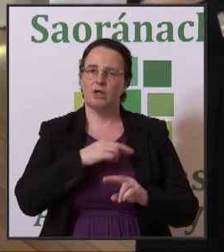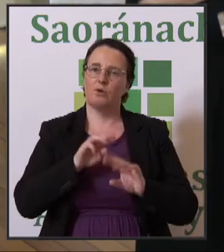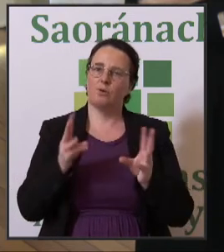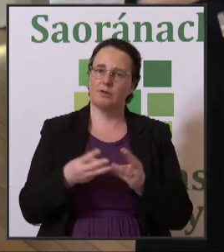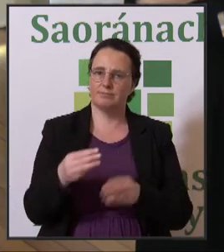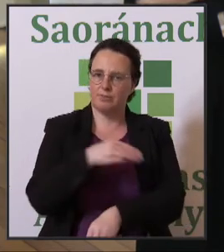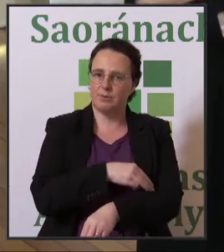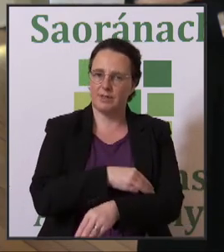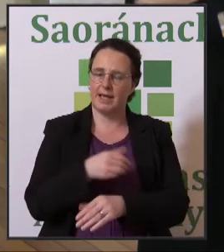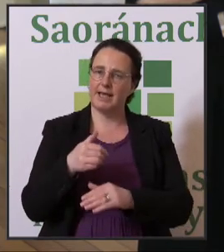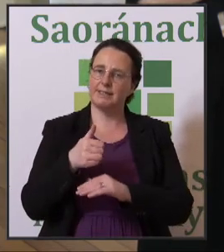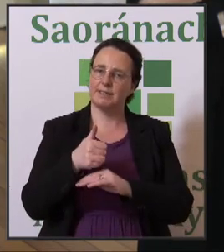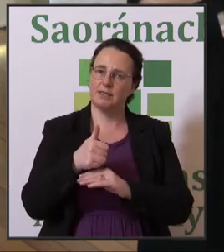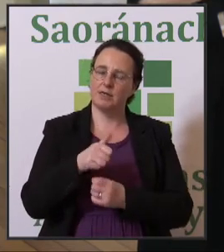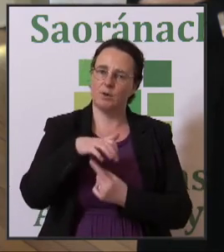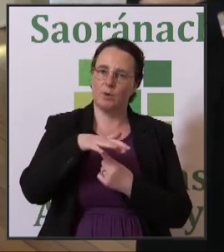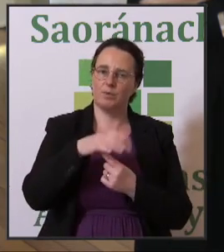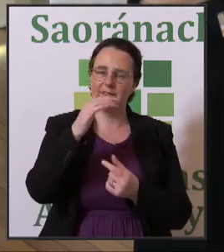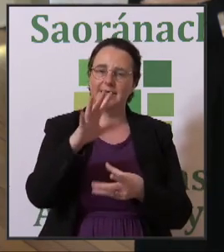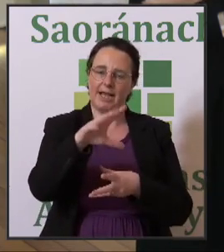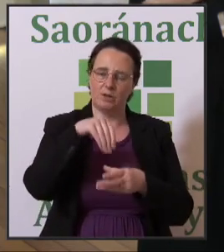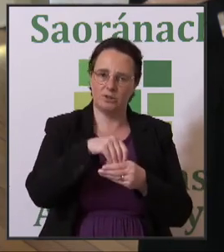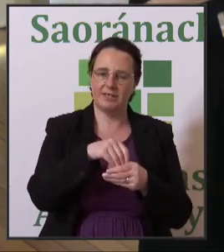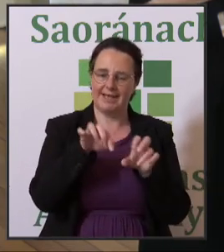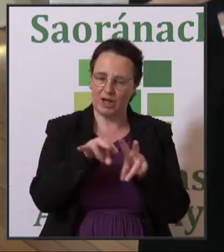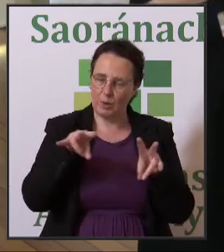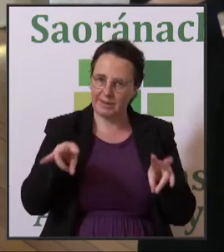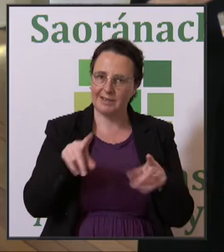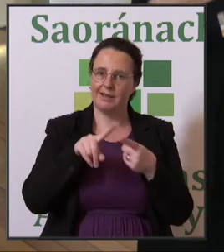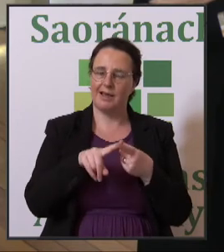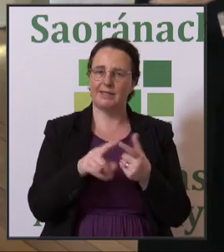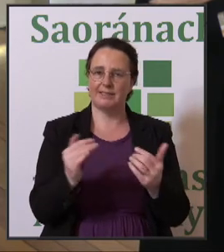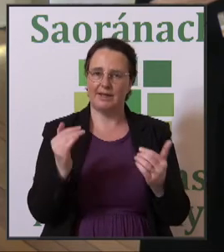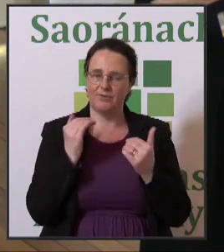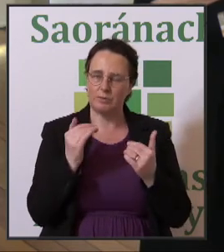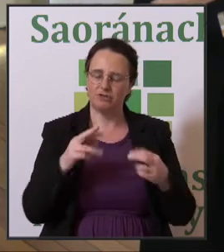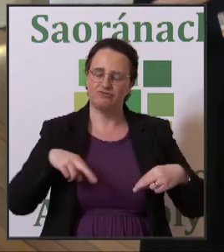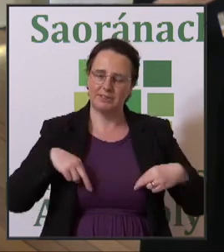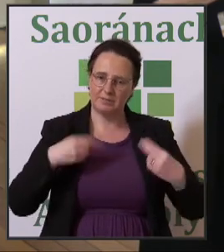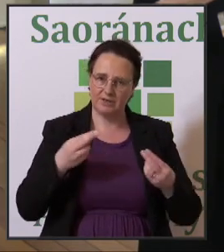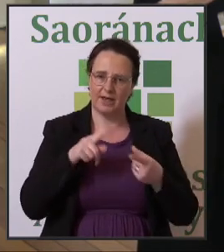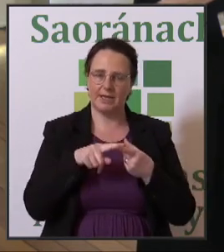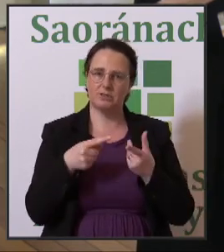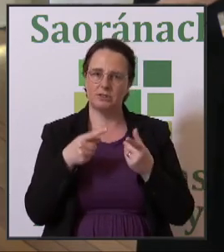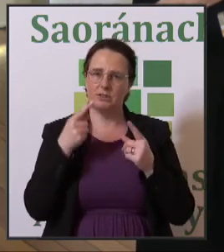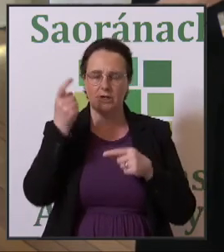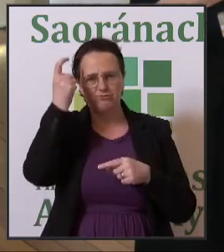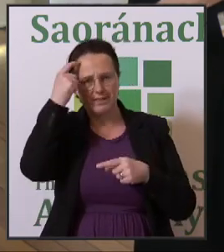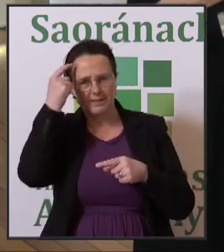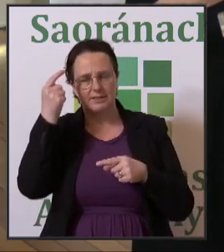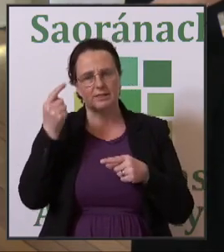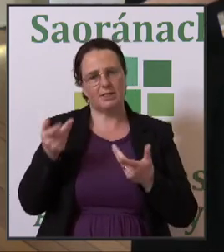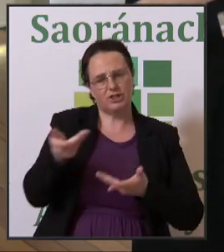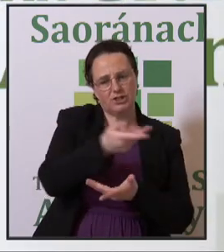core principles are inclusion, equality, and informed, respectful, and reasoned discussions and